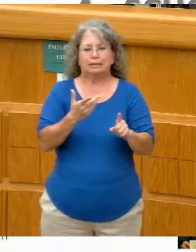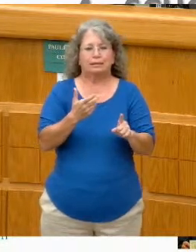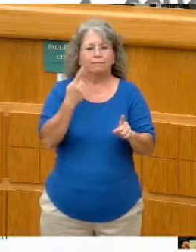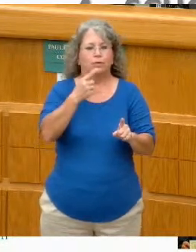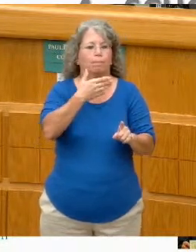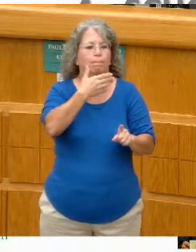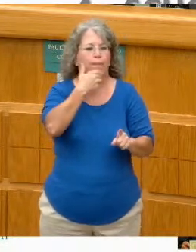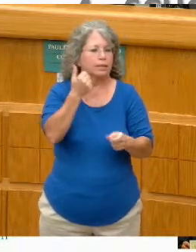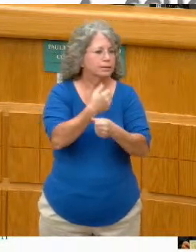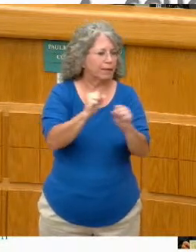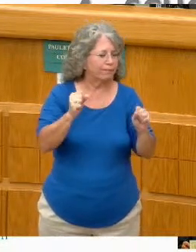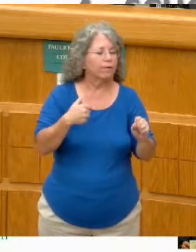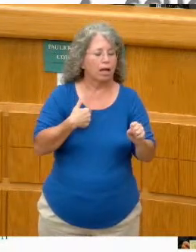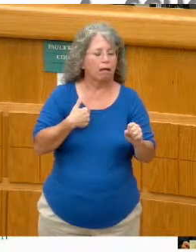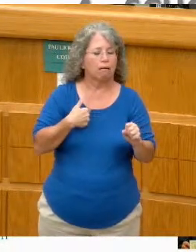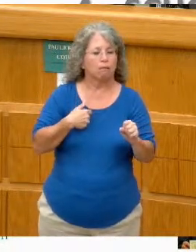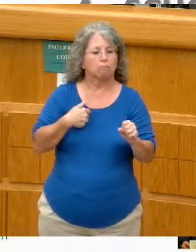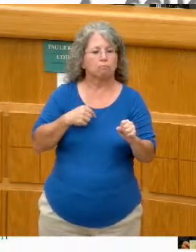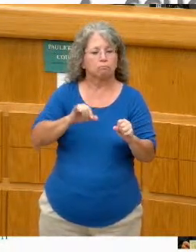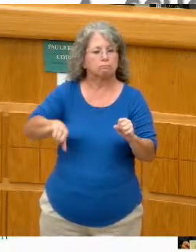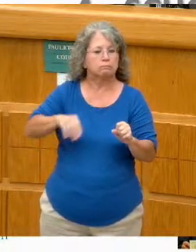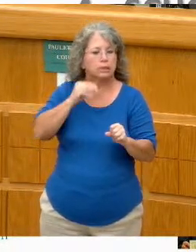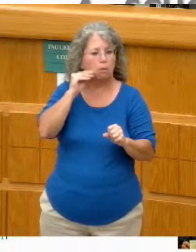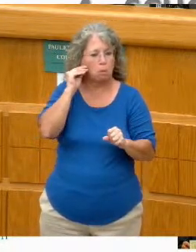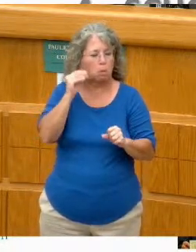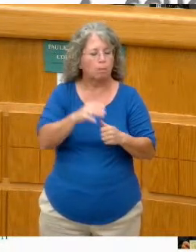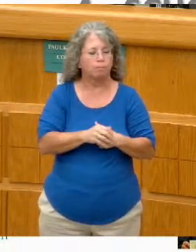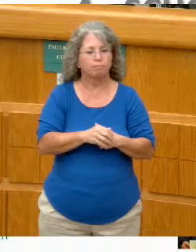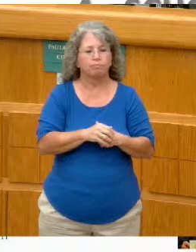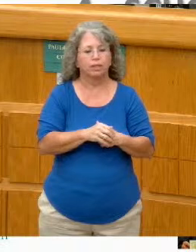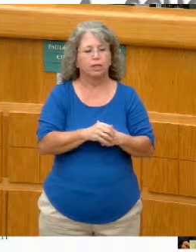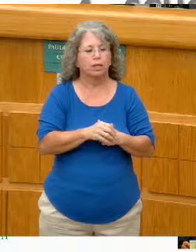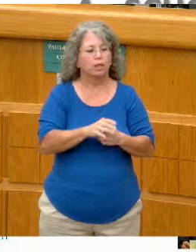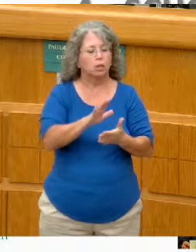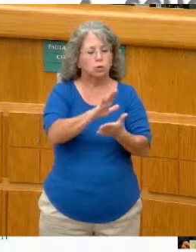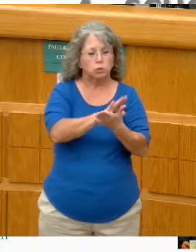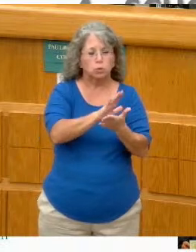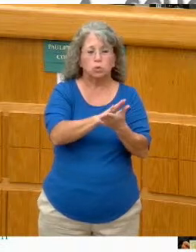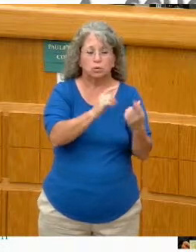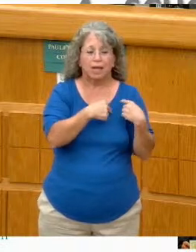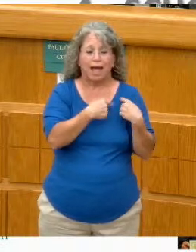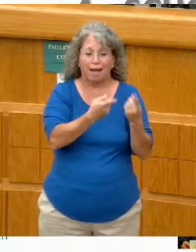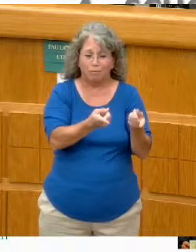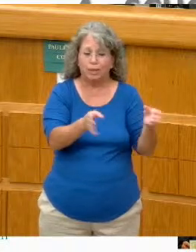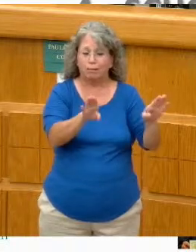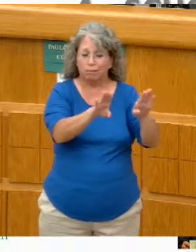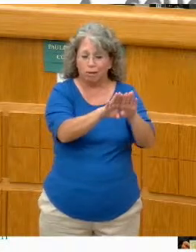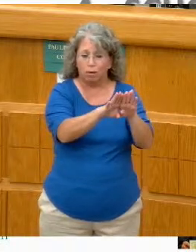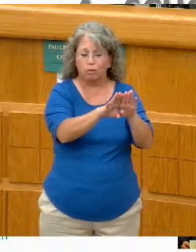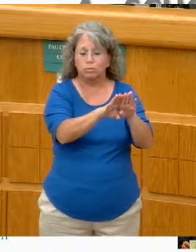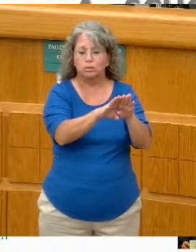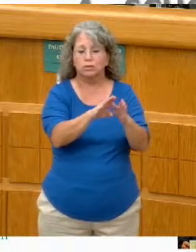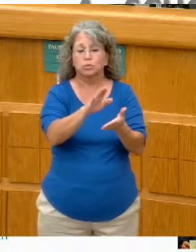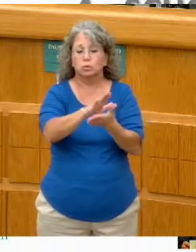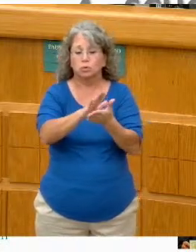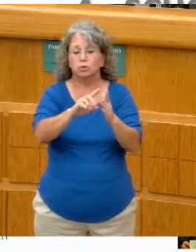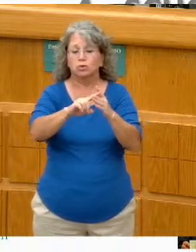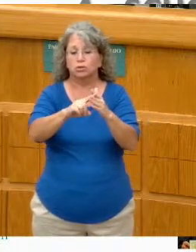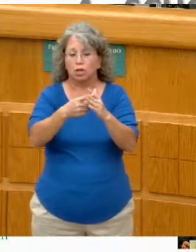school closures, but schools are slowly getting back in session with a lot of remote learning